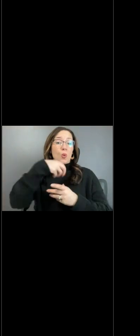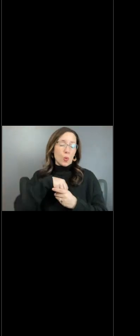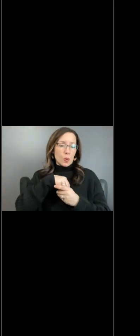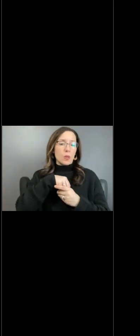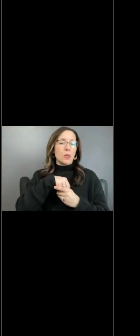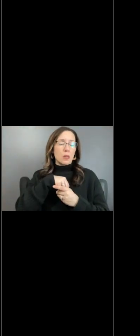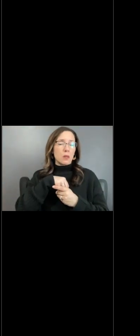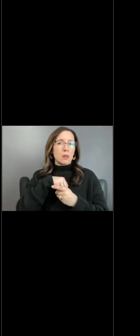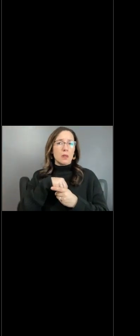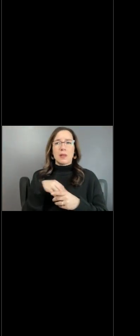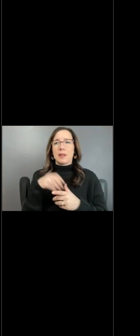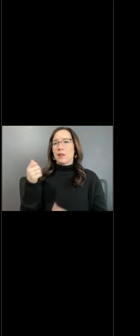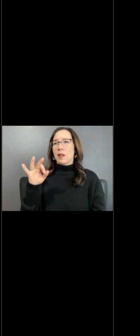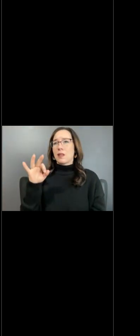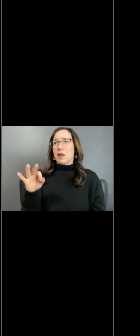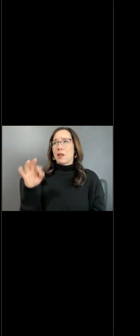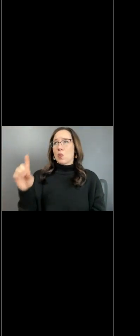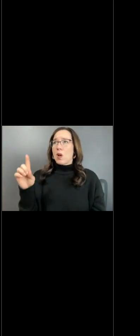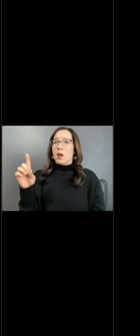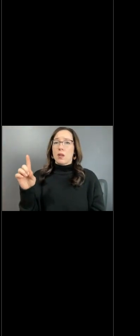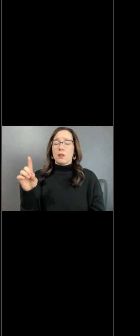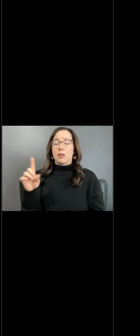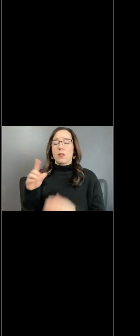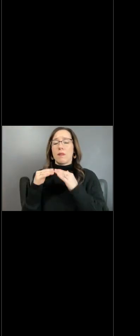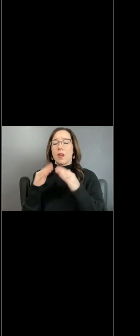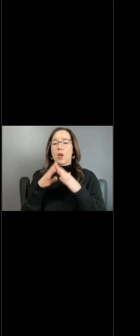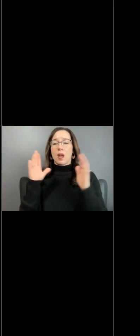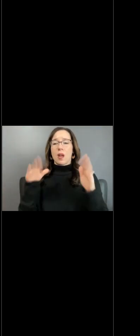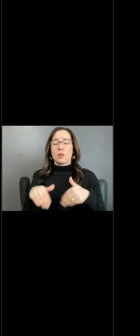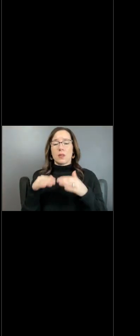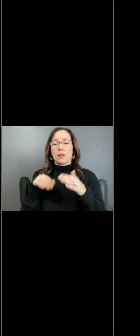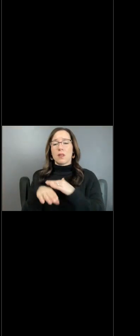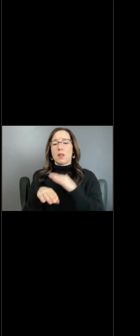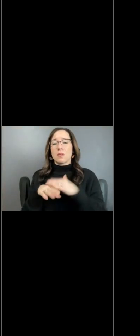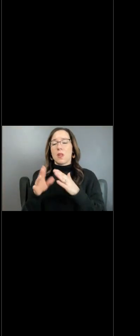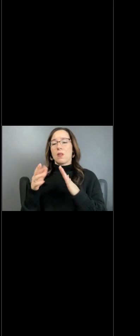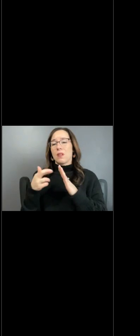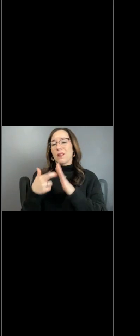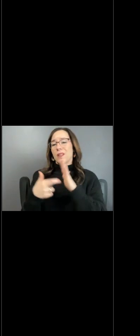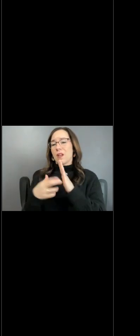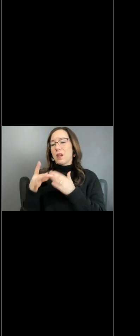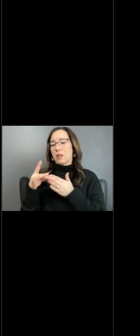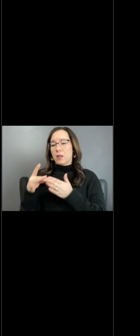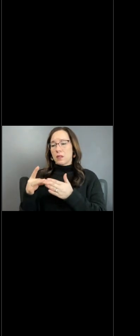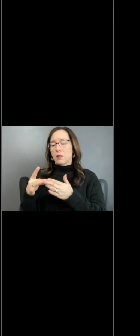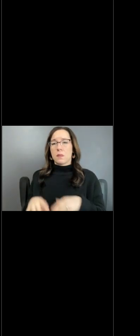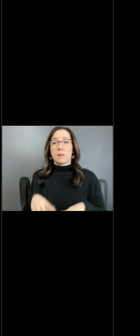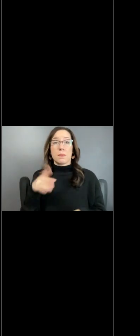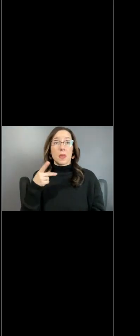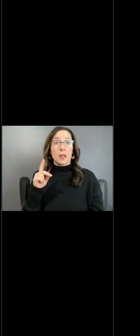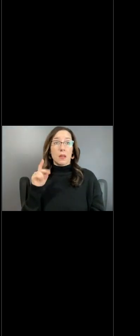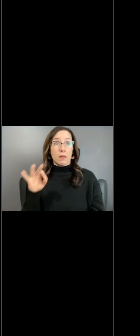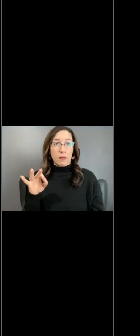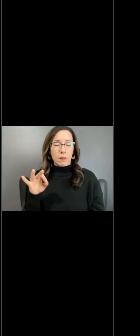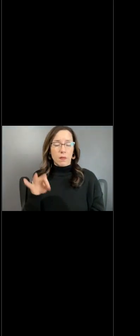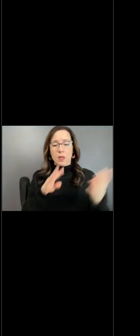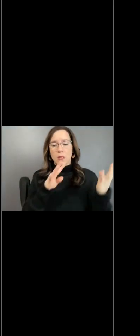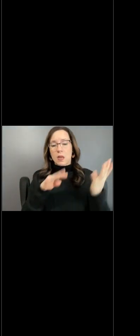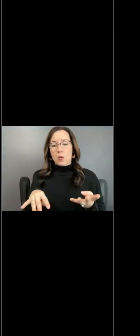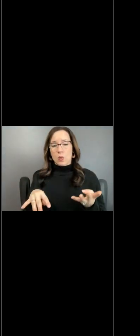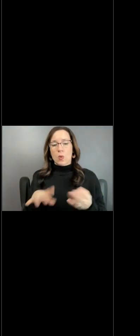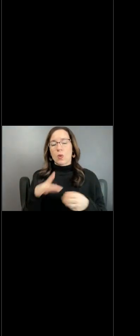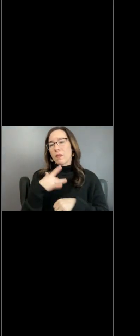the 1991 Fair Housing Accessibility Guidelines PDF download,